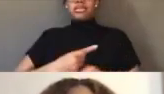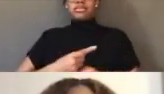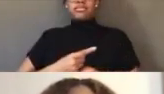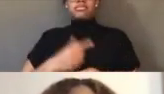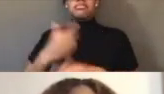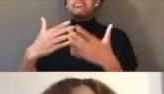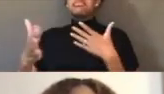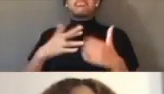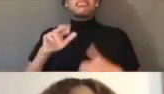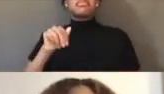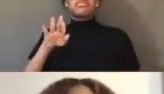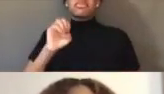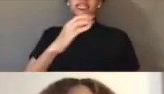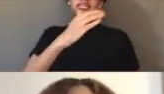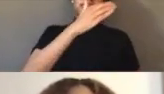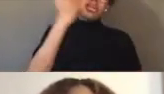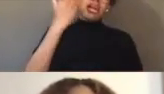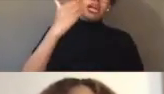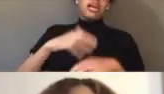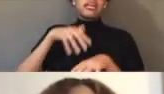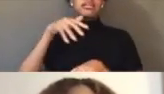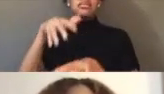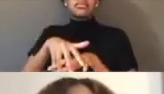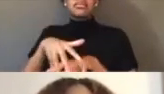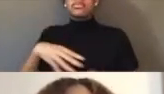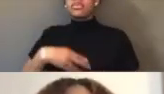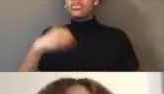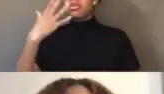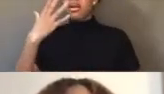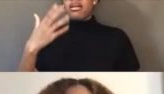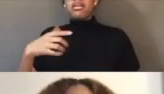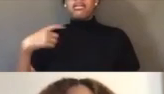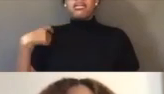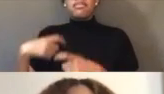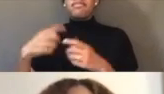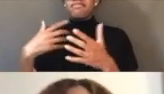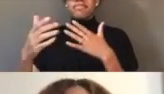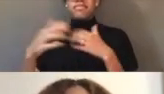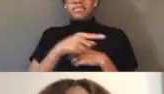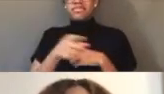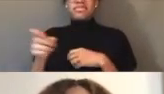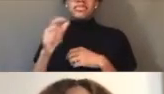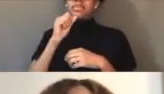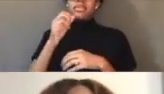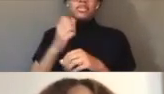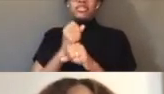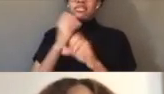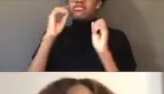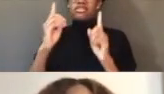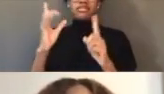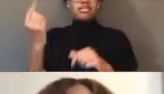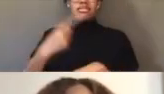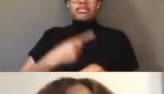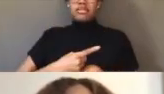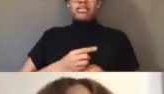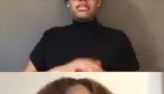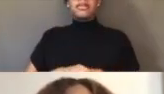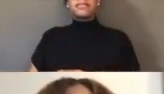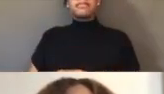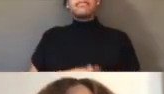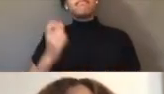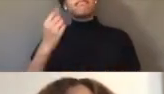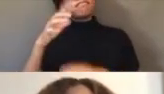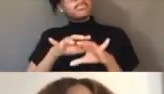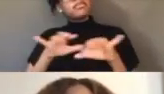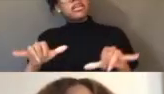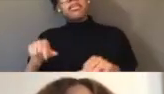Indigenous, or Black, was served well that day. At the same time, he should have been there. I just wish he was